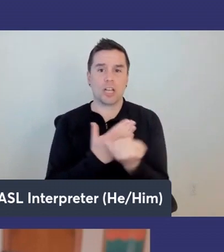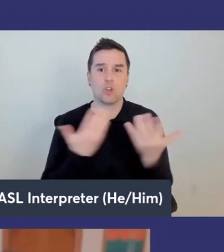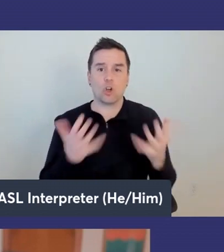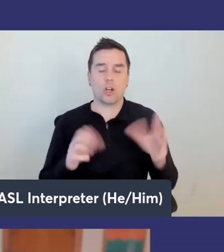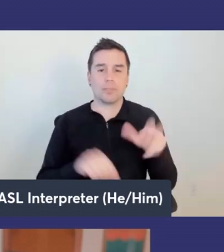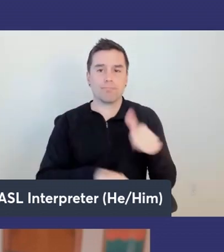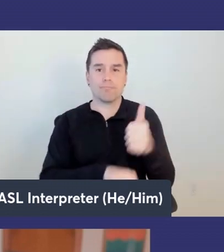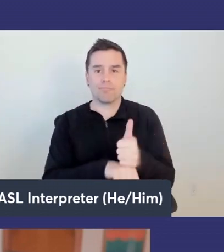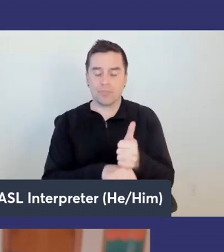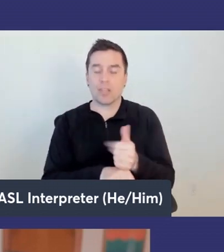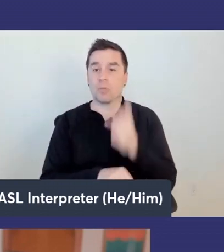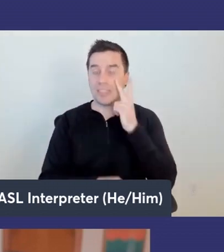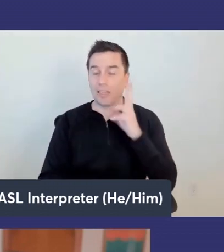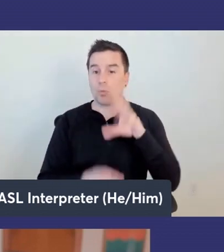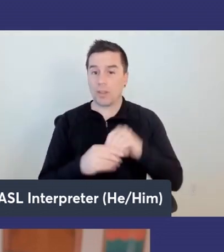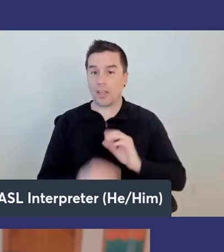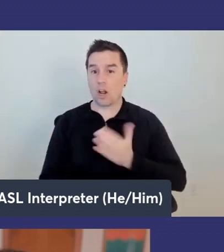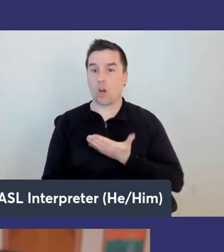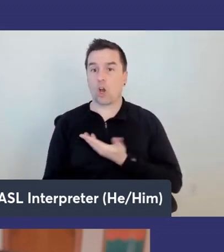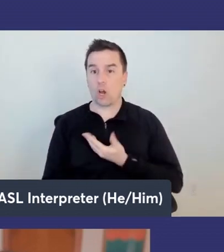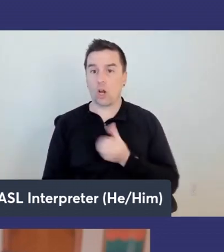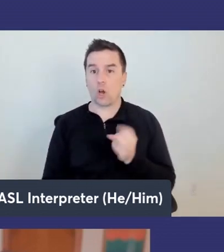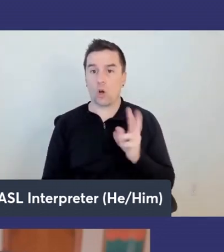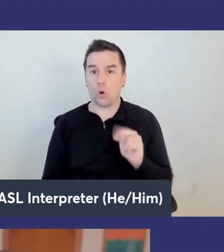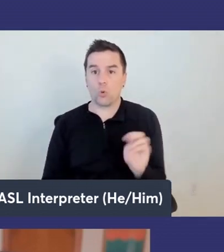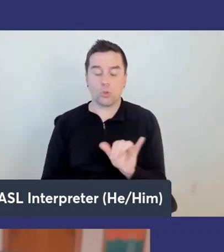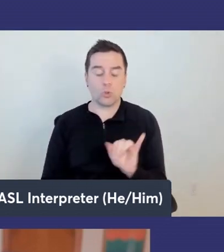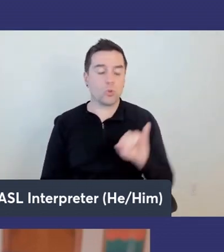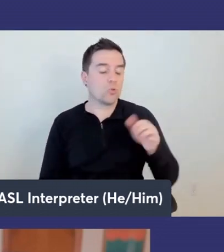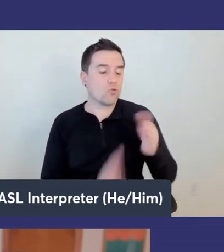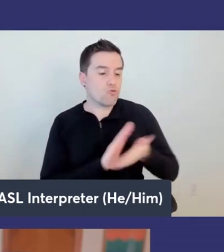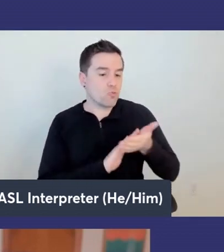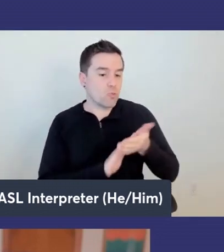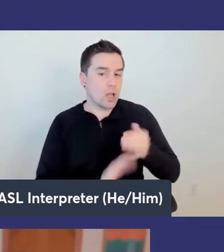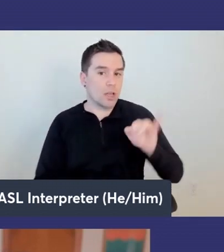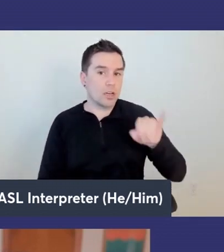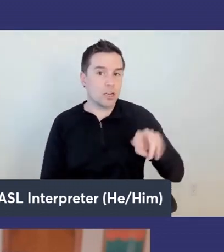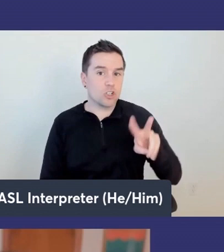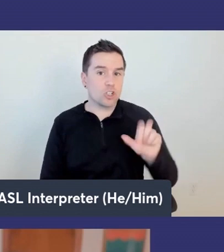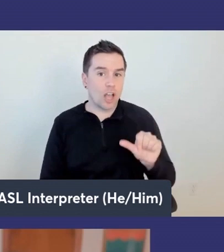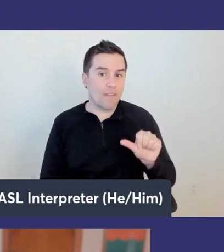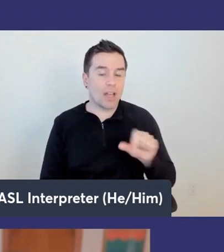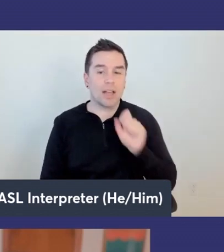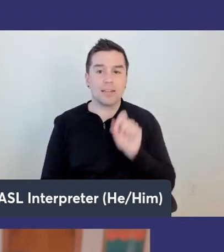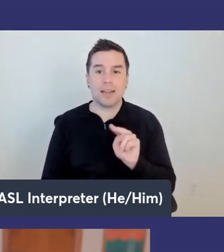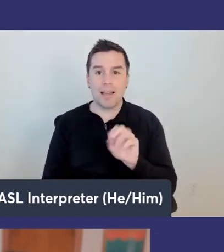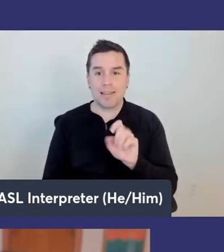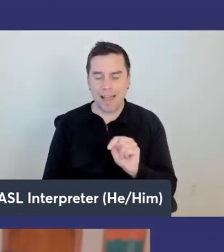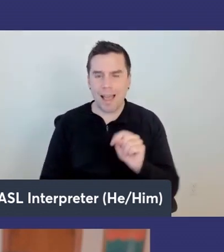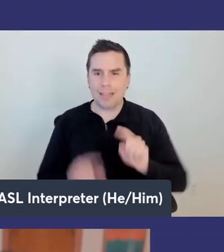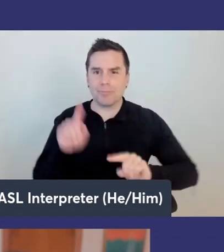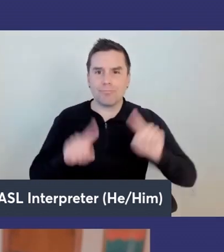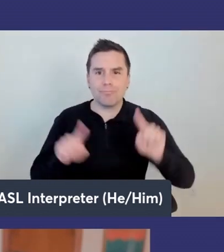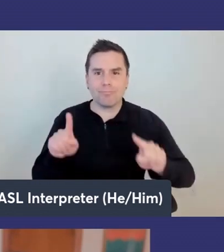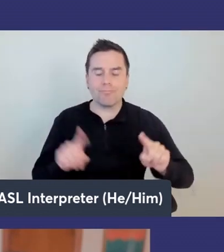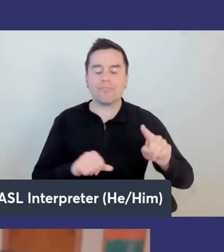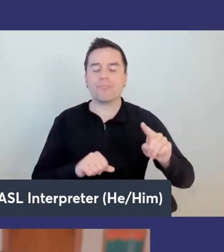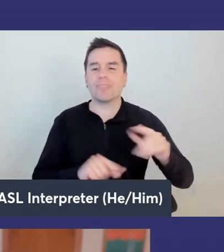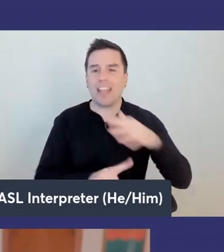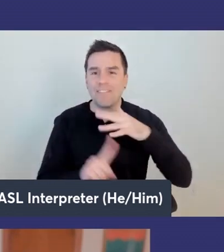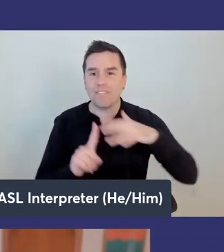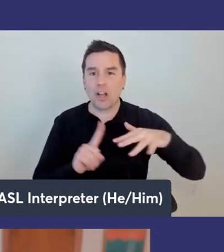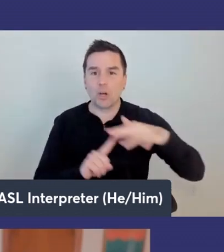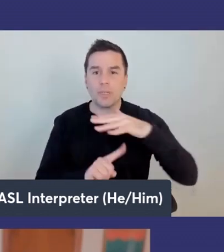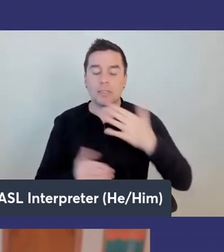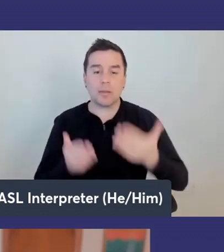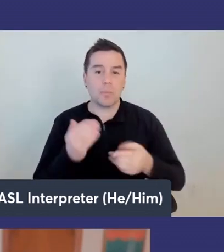teams. You're running Java, .NET, all these different environments, and maybe you're on call, maybe you're just an expert in an